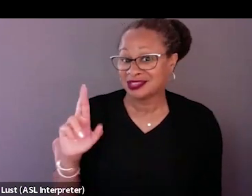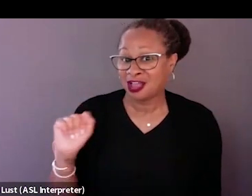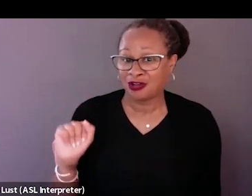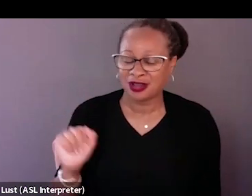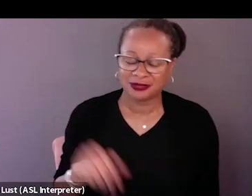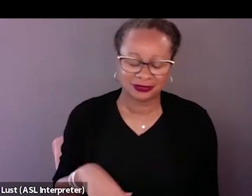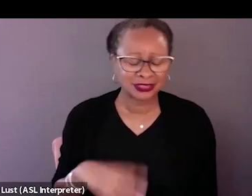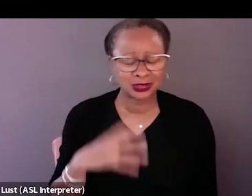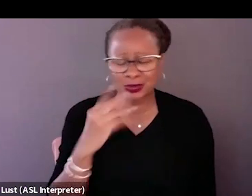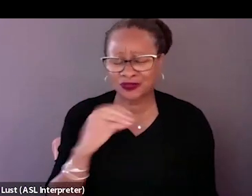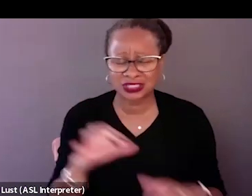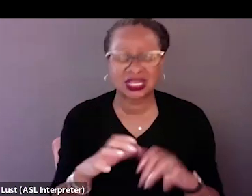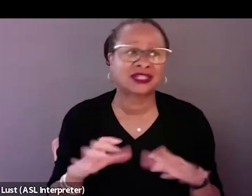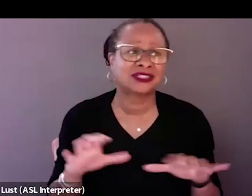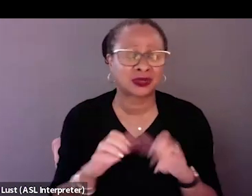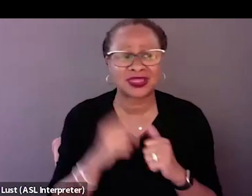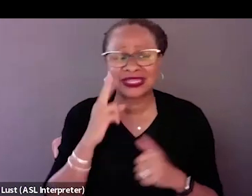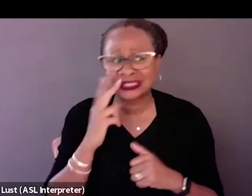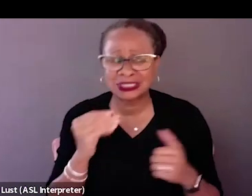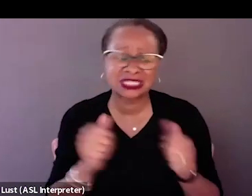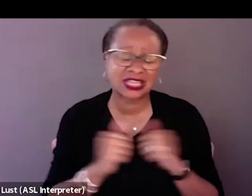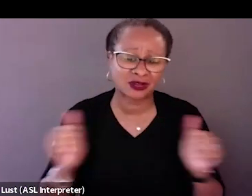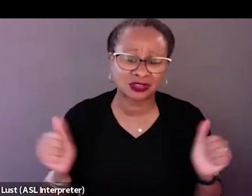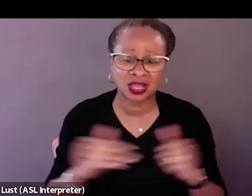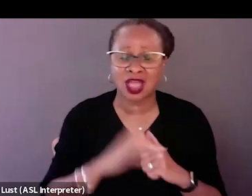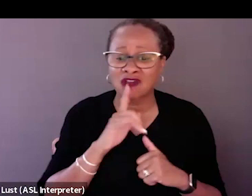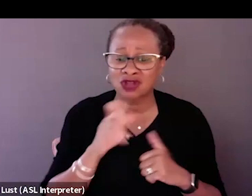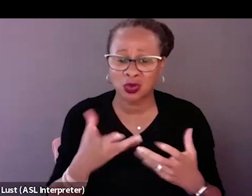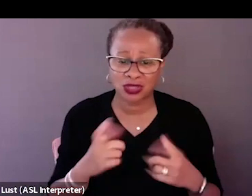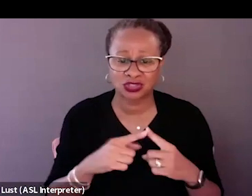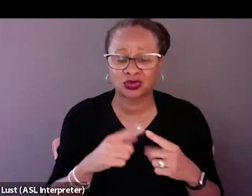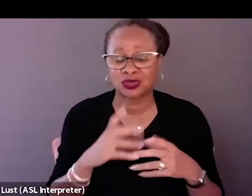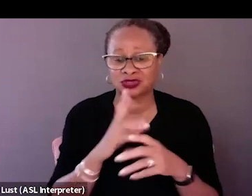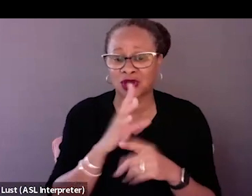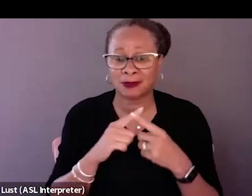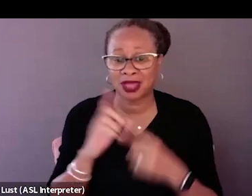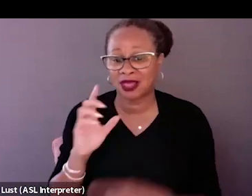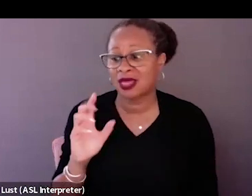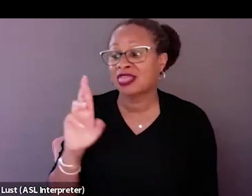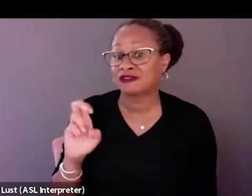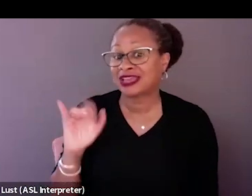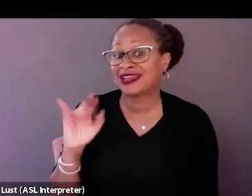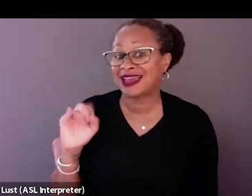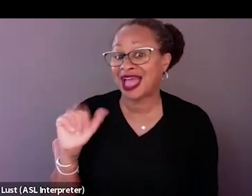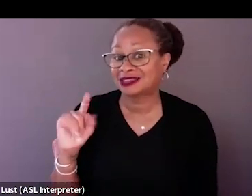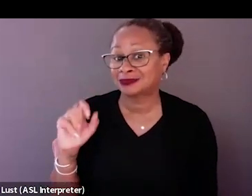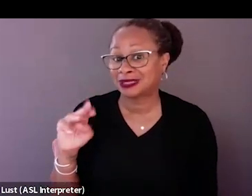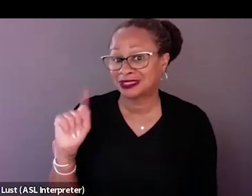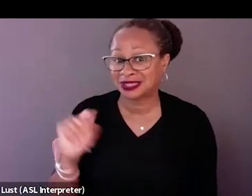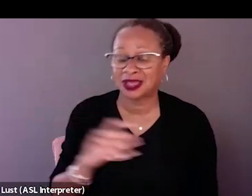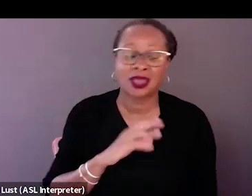such intimacy and vulnerability. I really want to get to the reenactments, but before we do so, Sarah, you use the